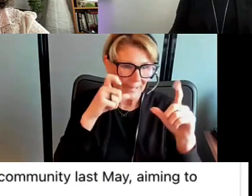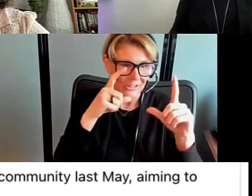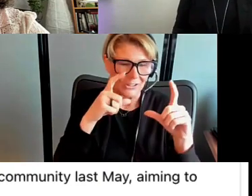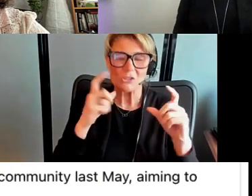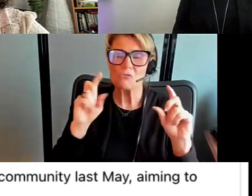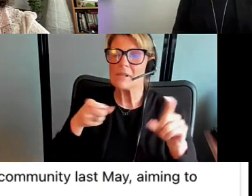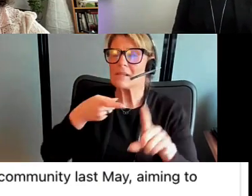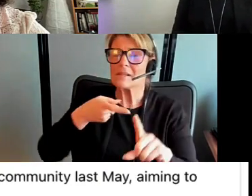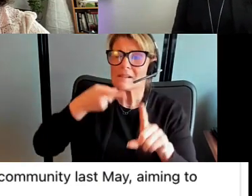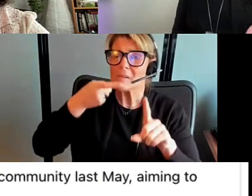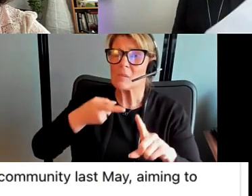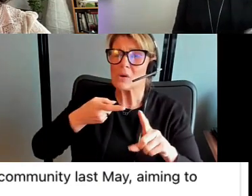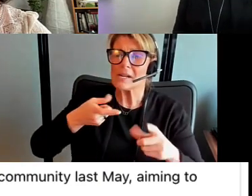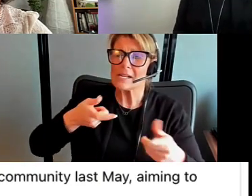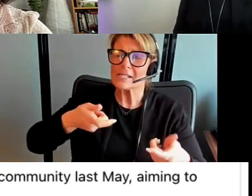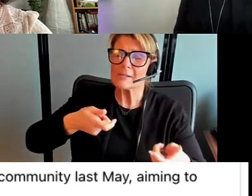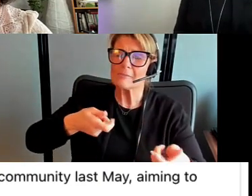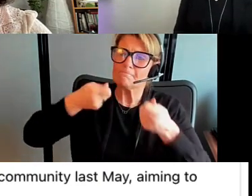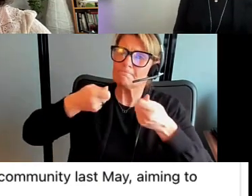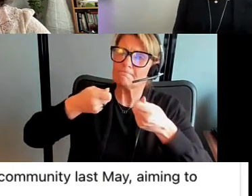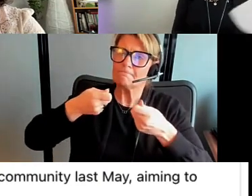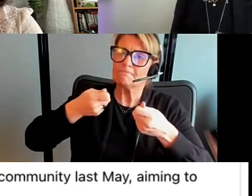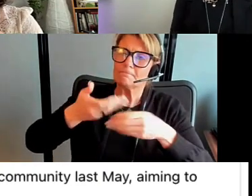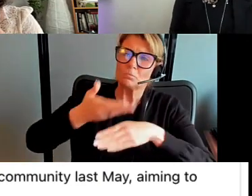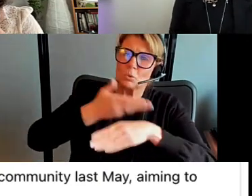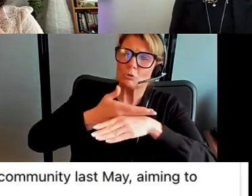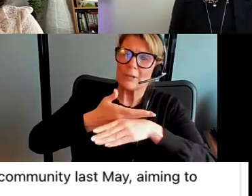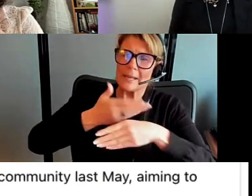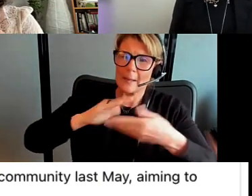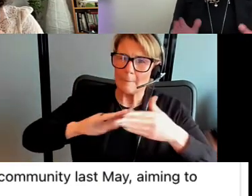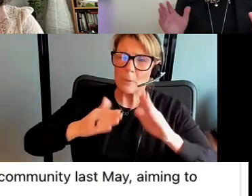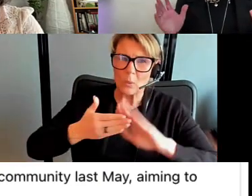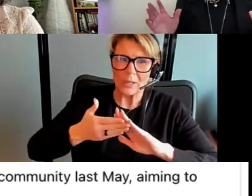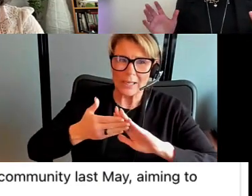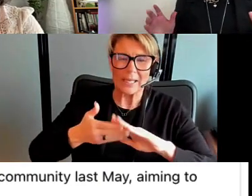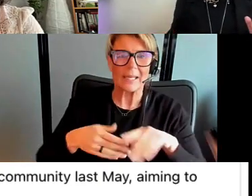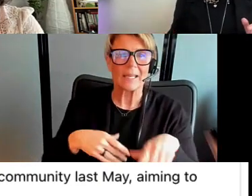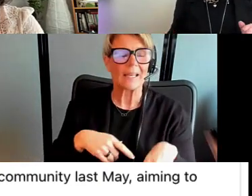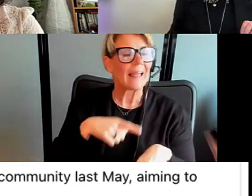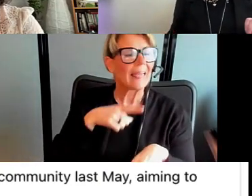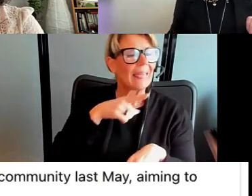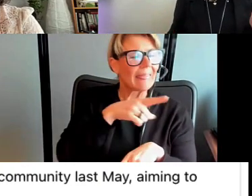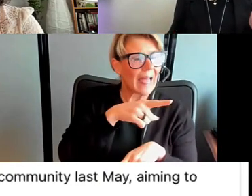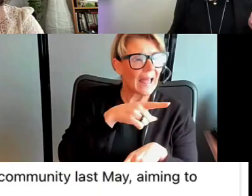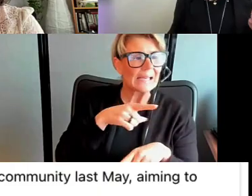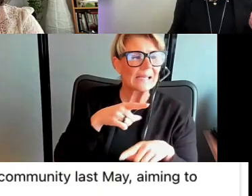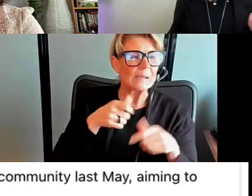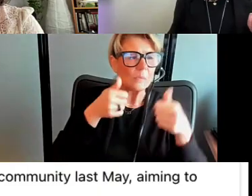community. We'll go to the next page. Sorry, on that Awesome. one there was over